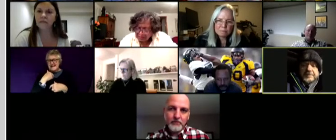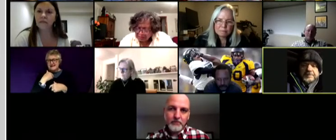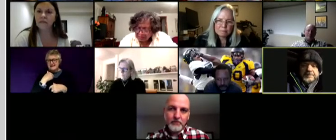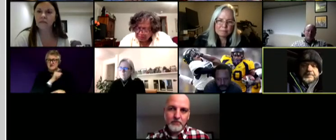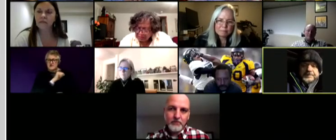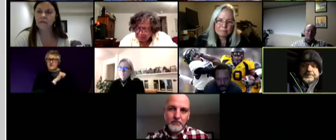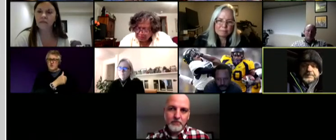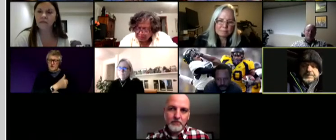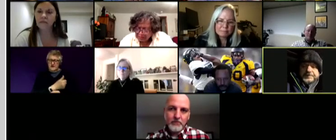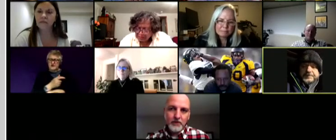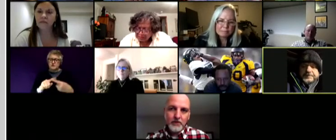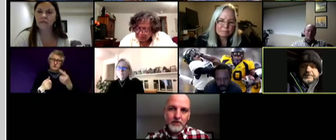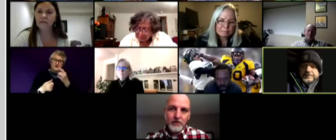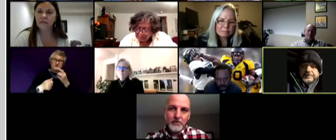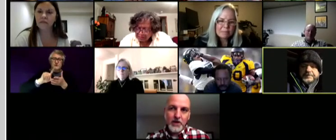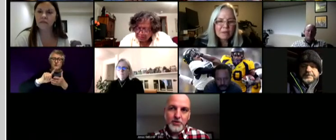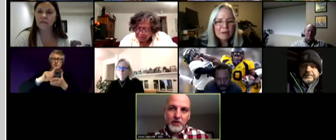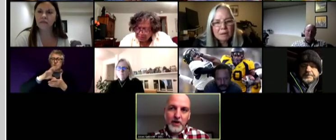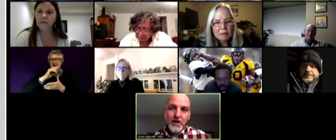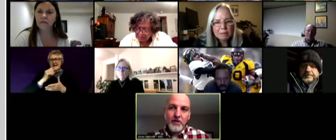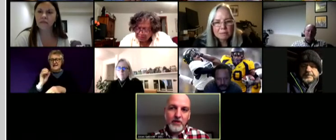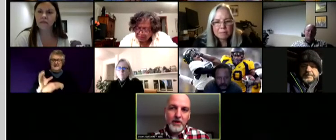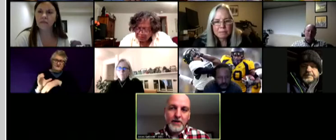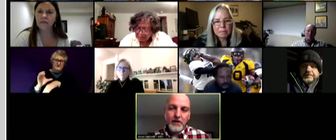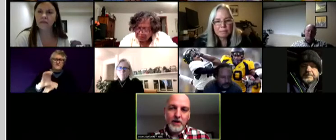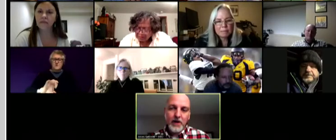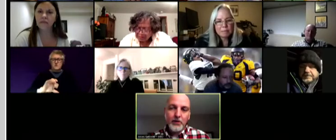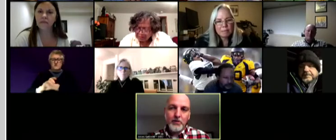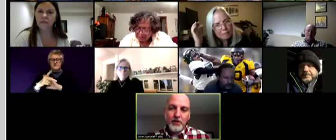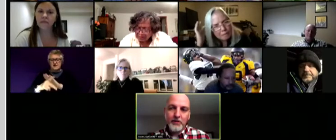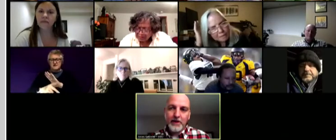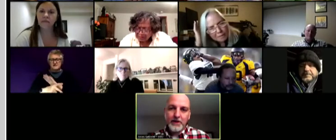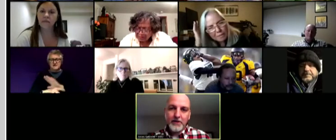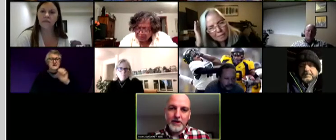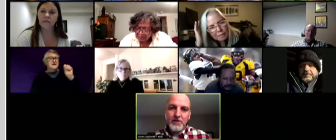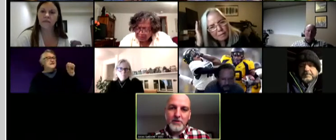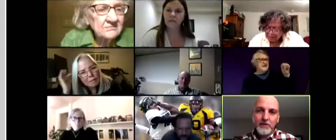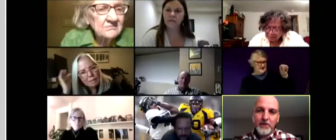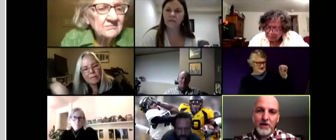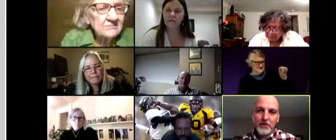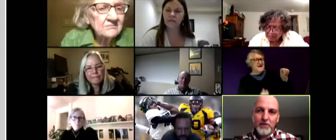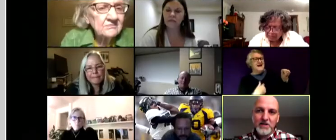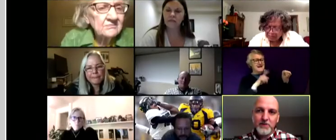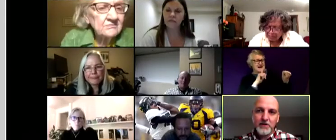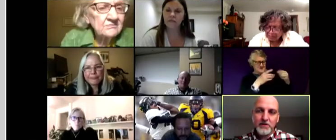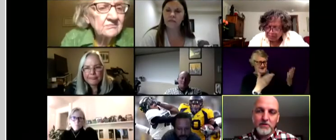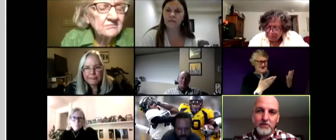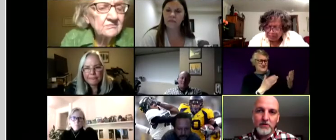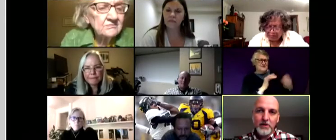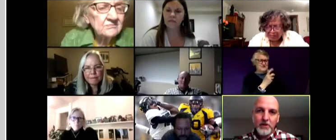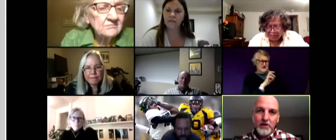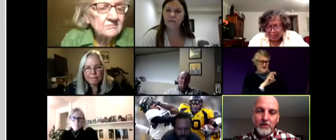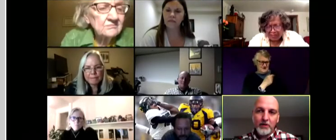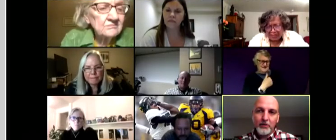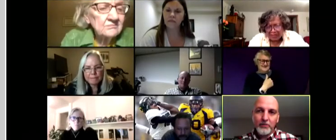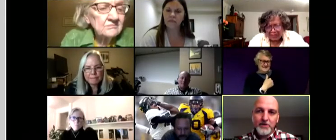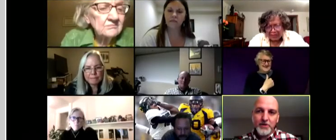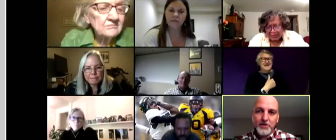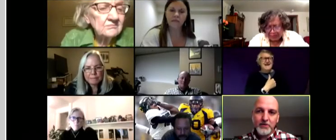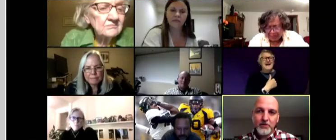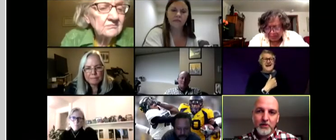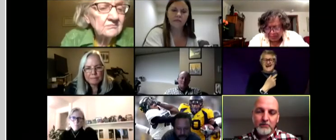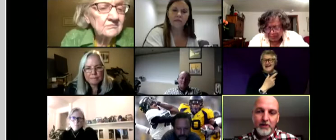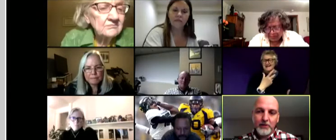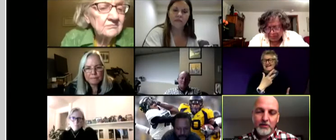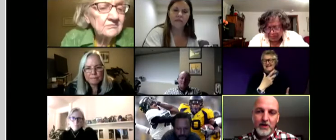policies. Yes, Jared, I am on the line, and I agree with all that. And I think the PPA could best speak to their own